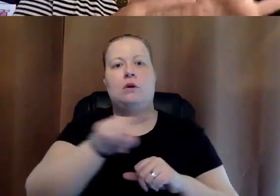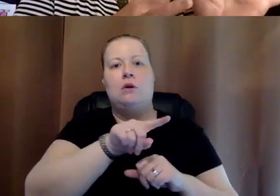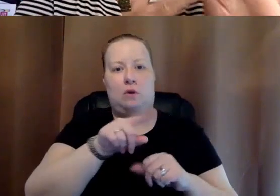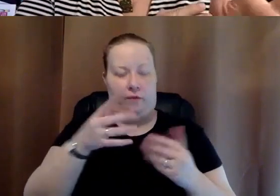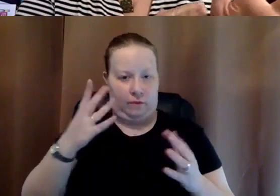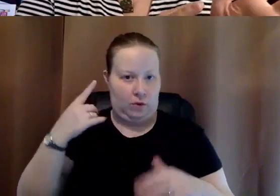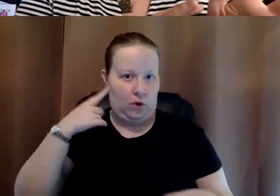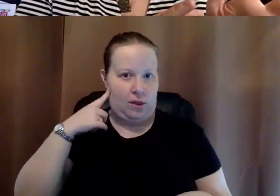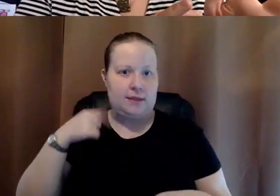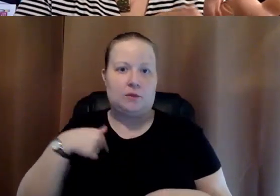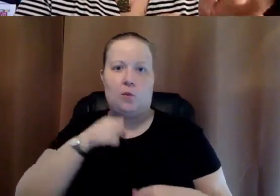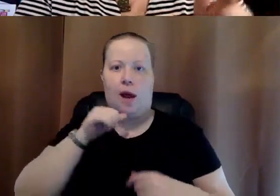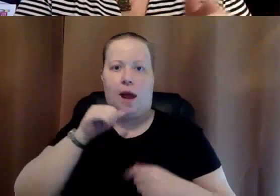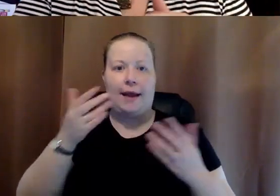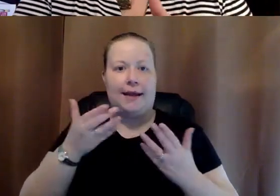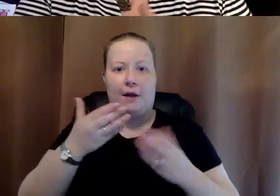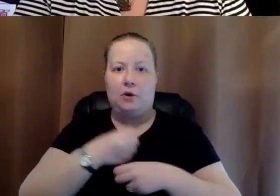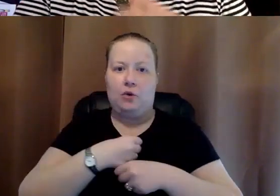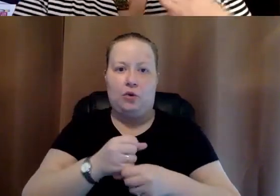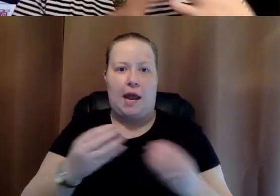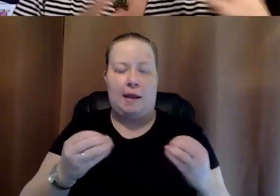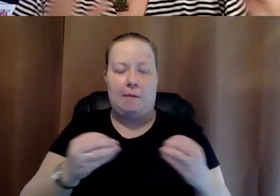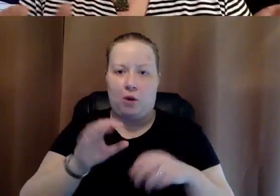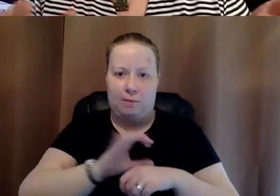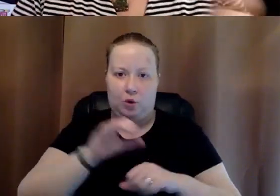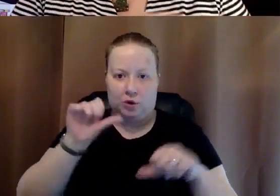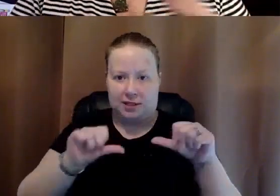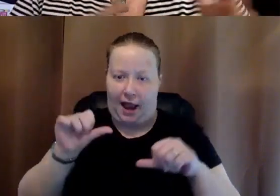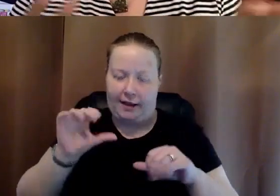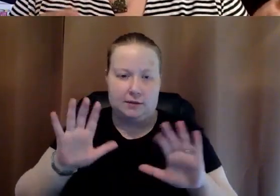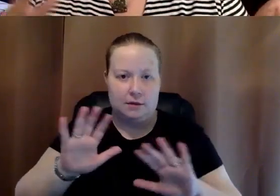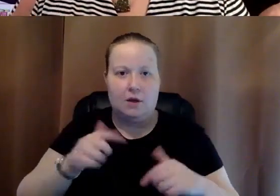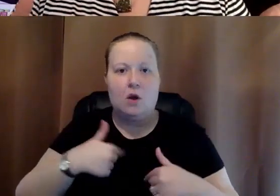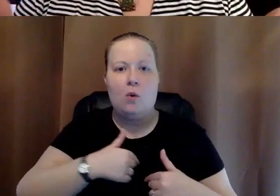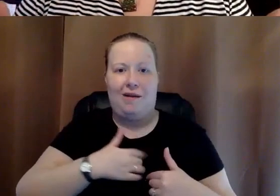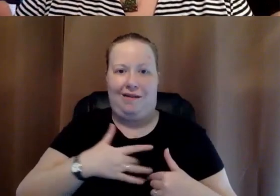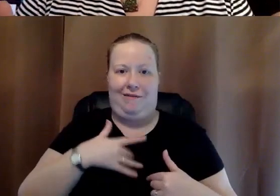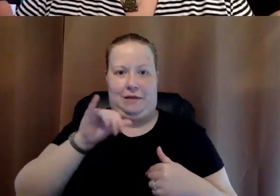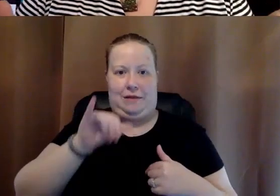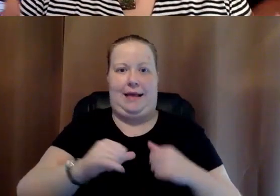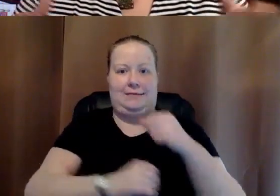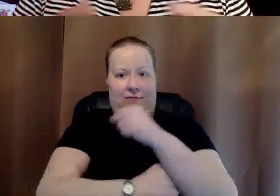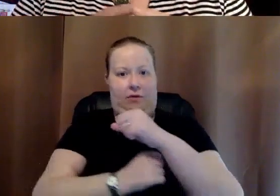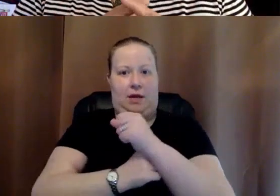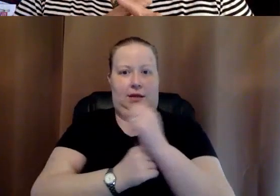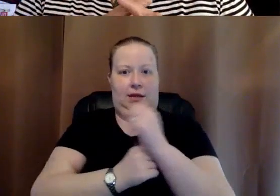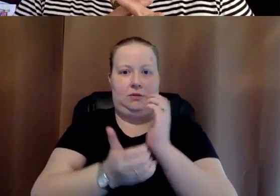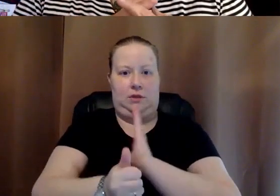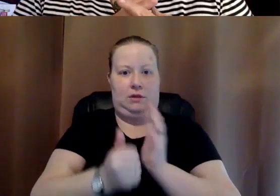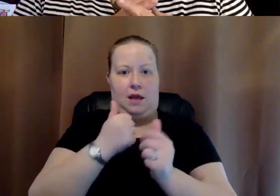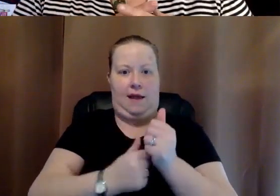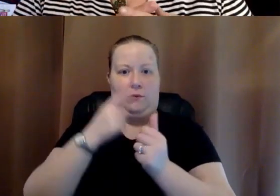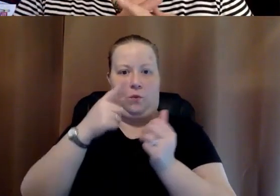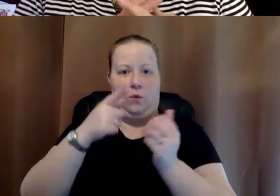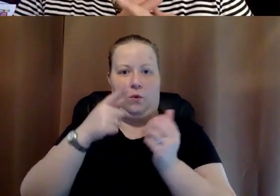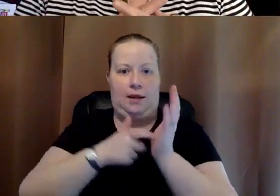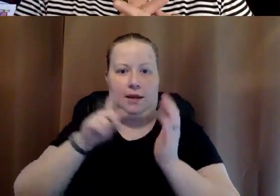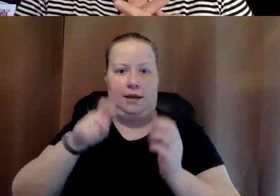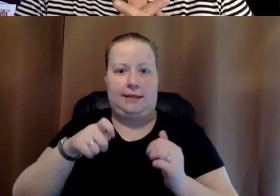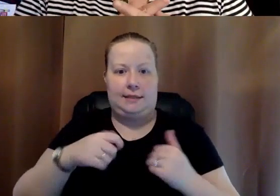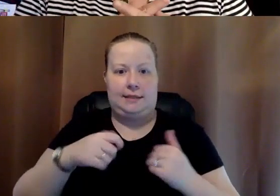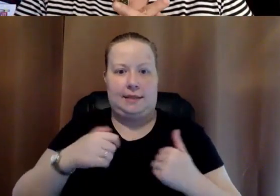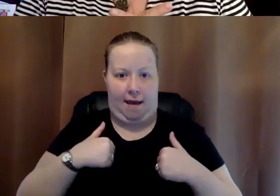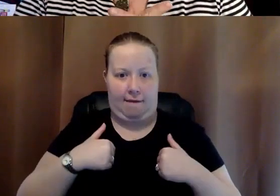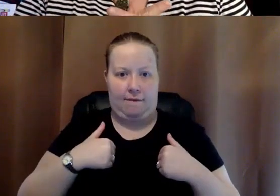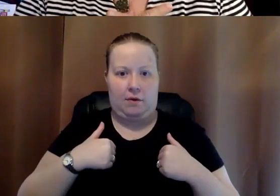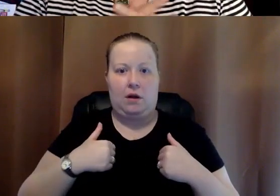like create more computer scientists, right? We feel this is a foundational skill that everyone needs to have, and that it's a